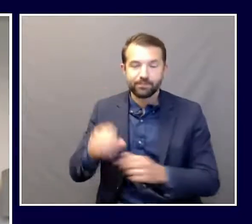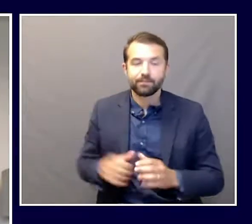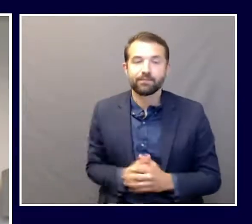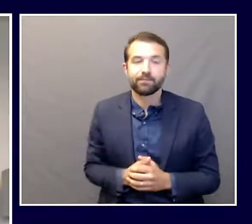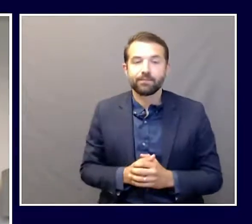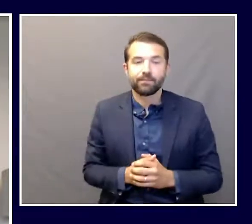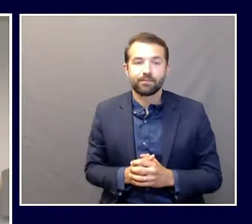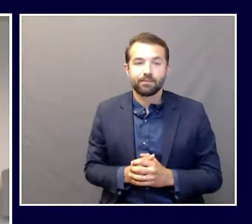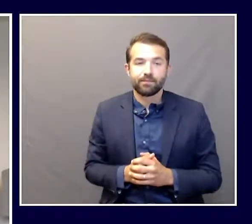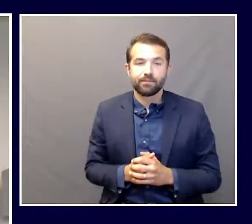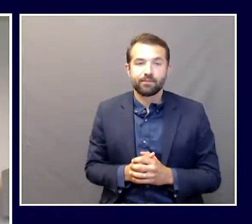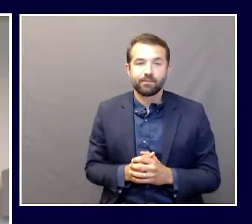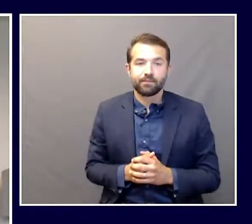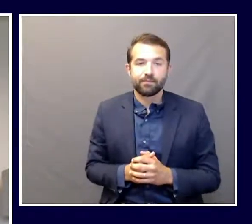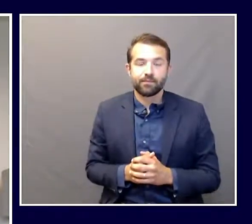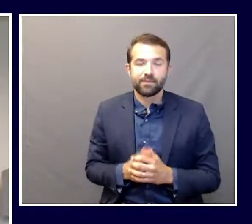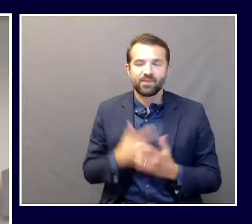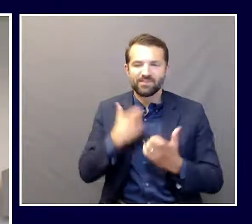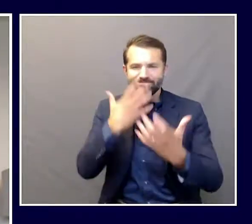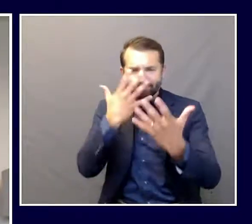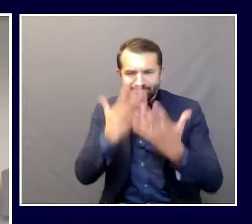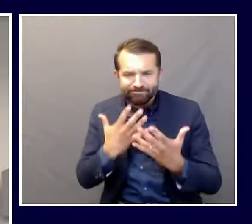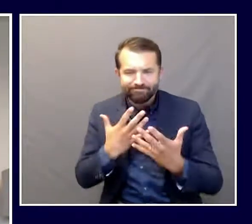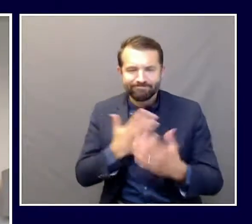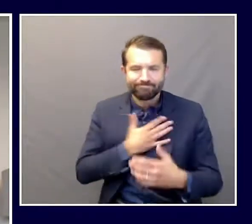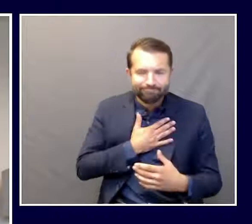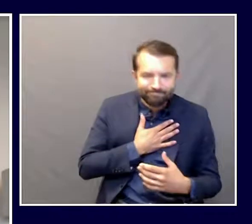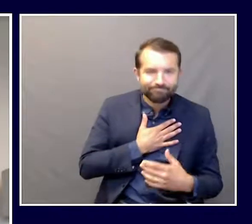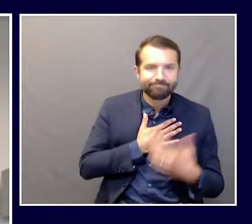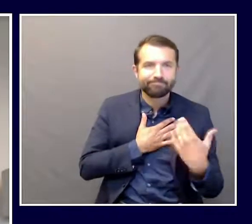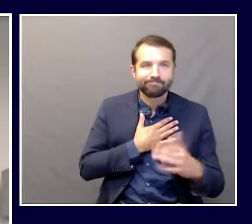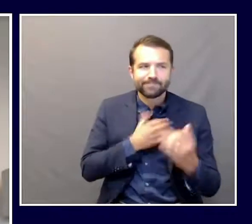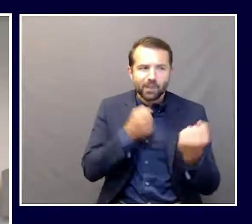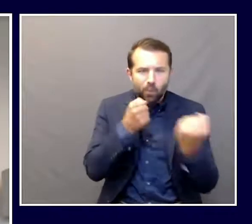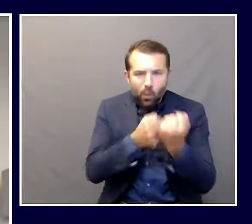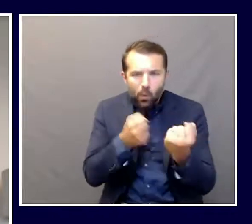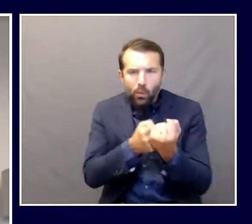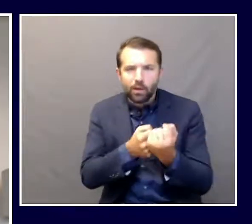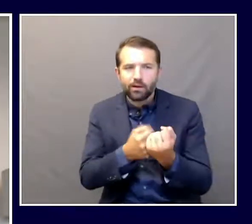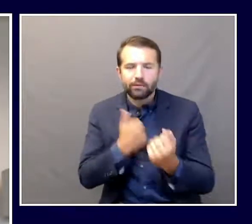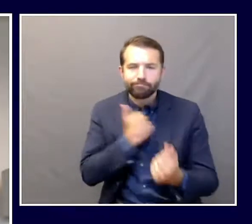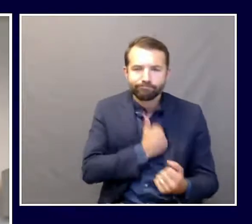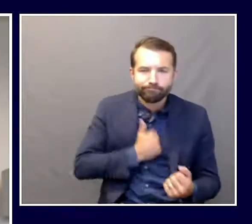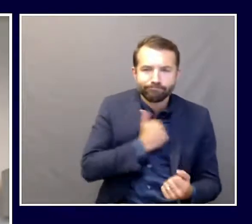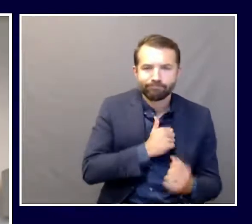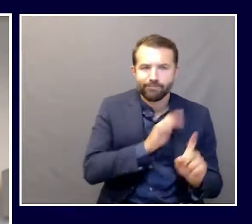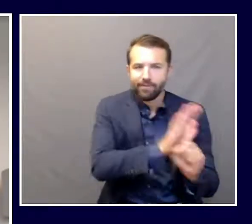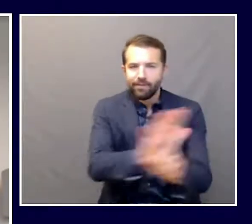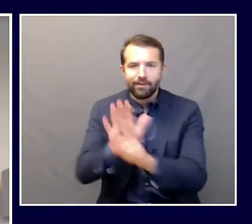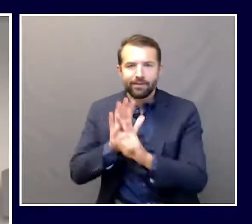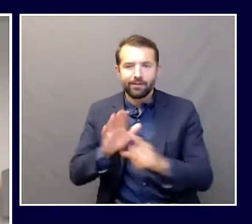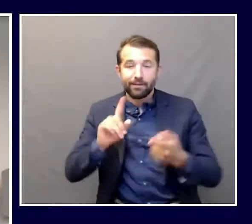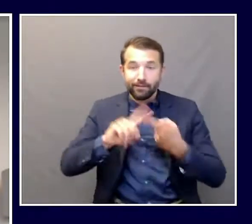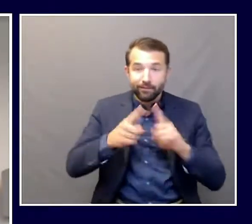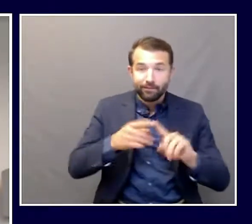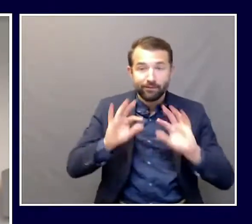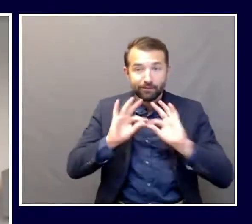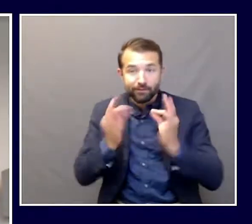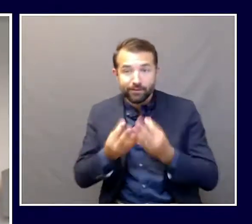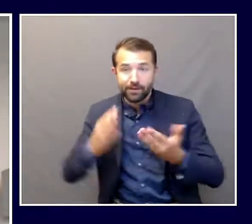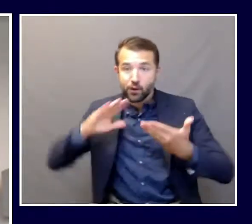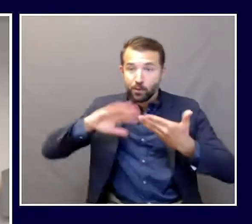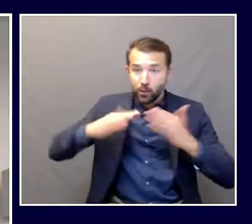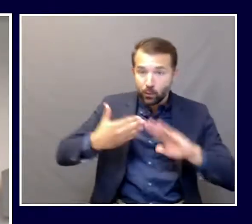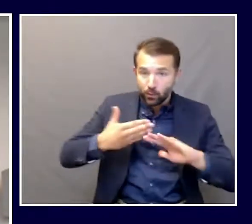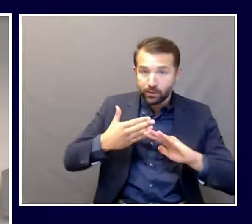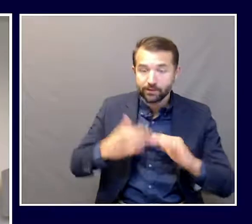to offer our deepest condolences to the friends, family members, and communities of these 2 individuals, as